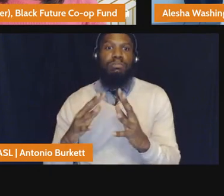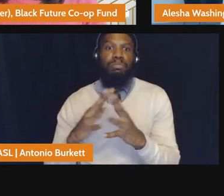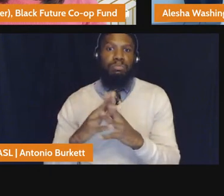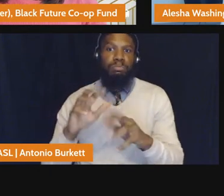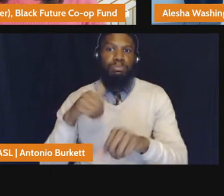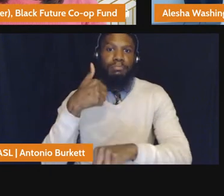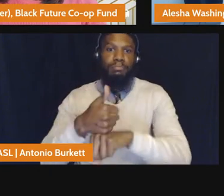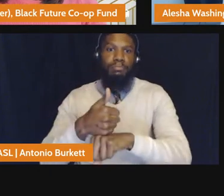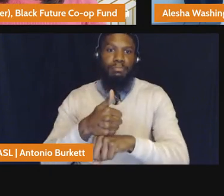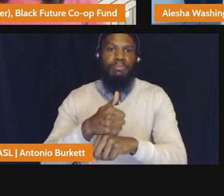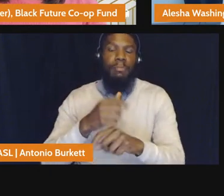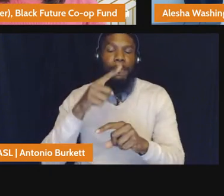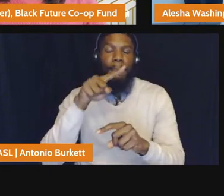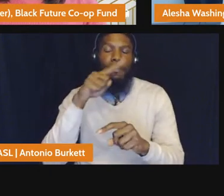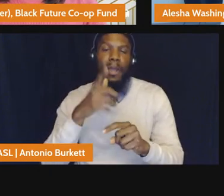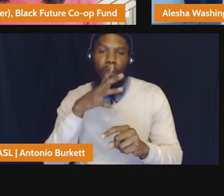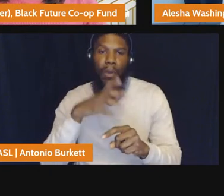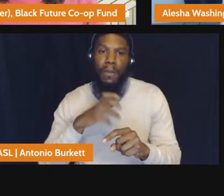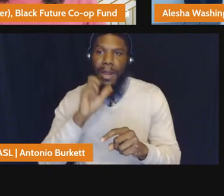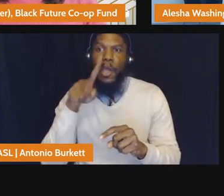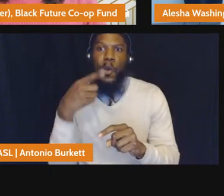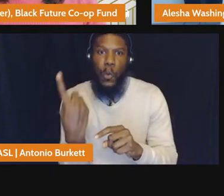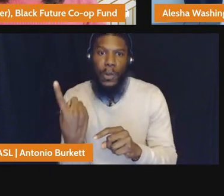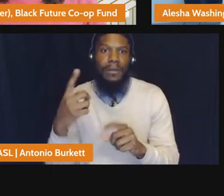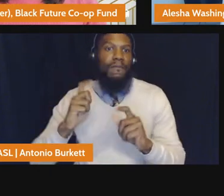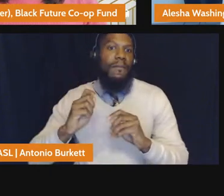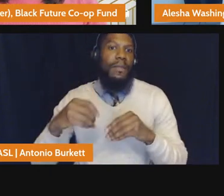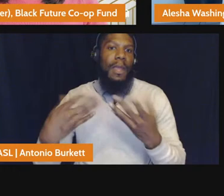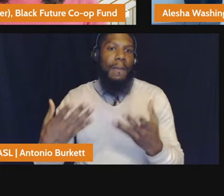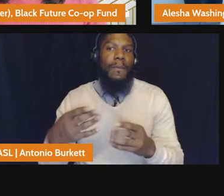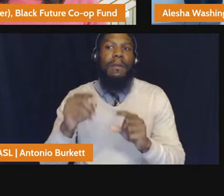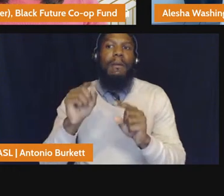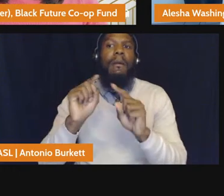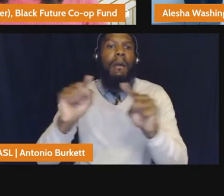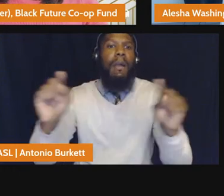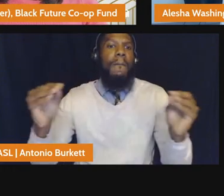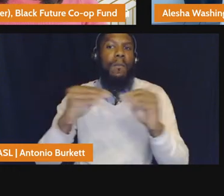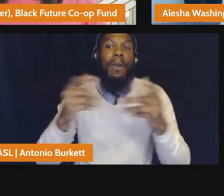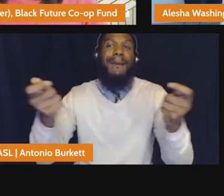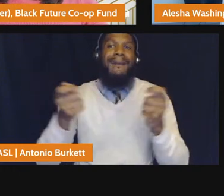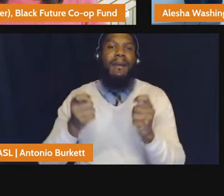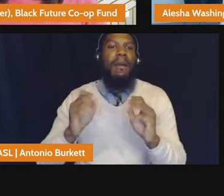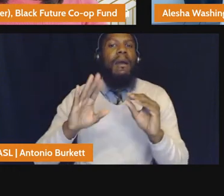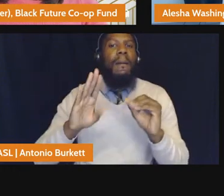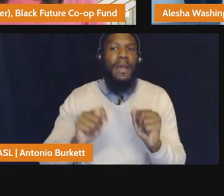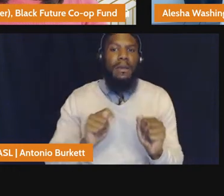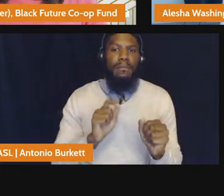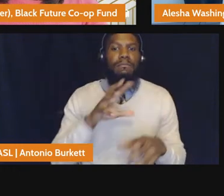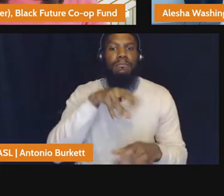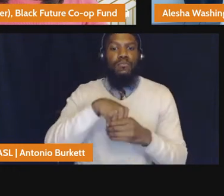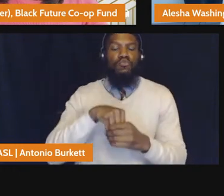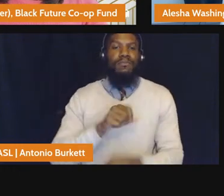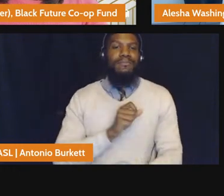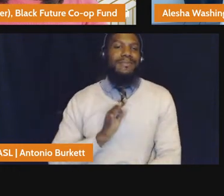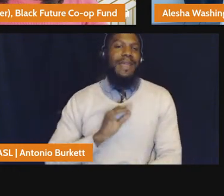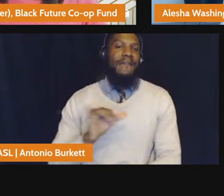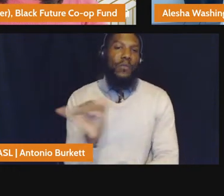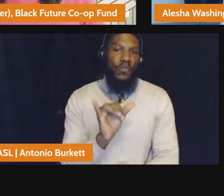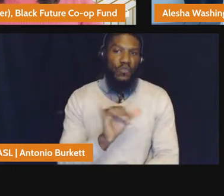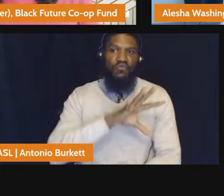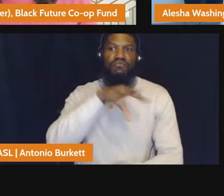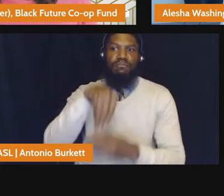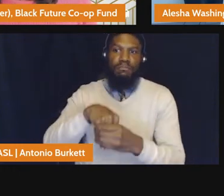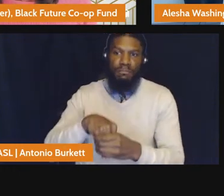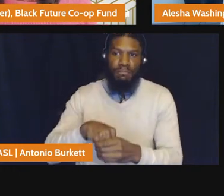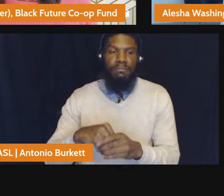including our growing diversity within our staff, including our staff folks as well. So folks that